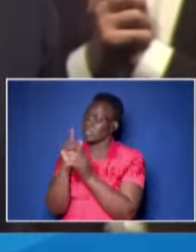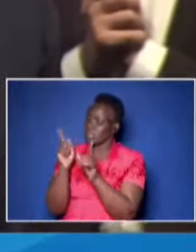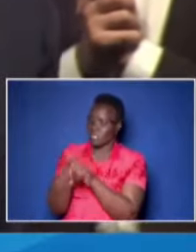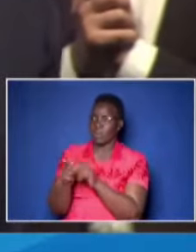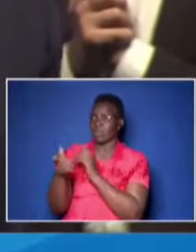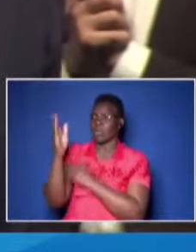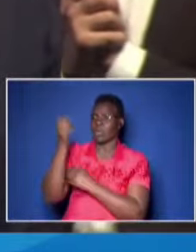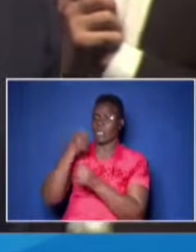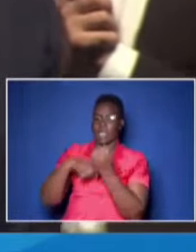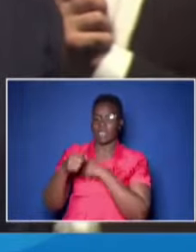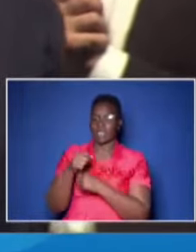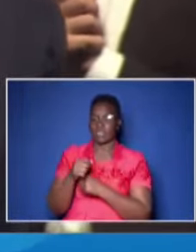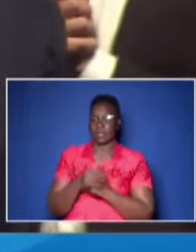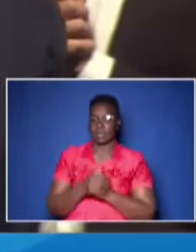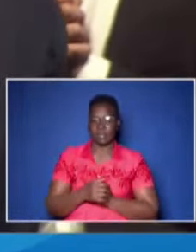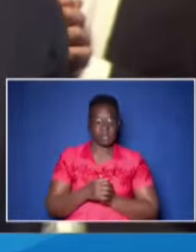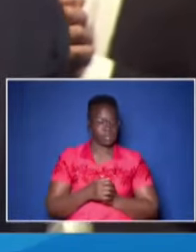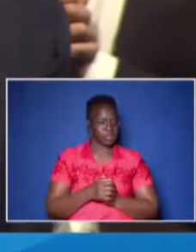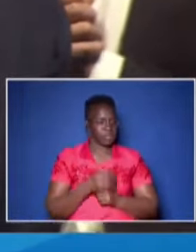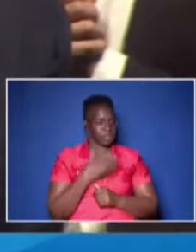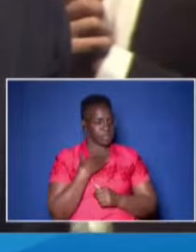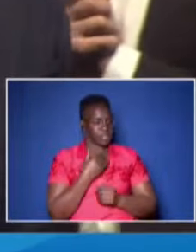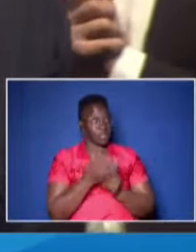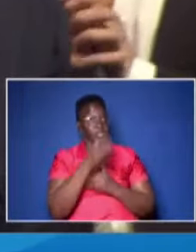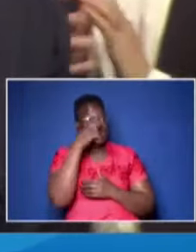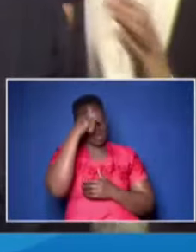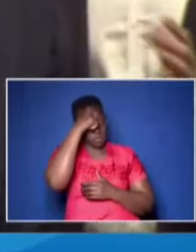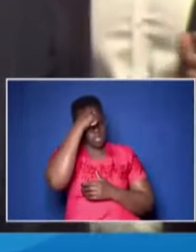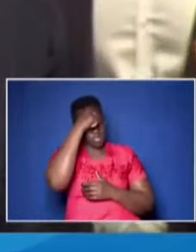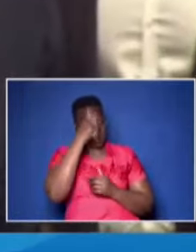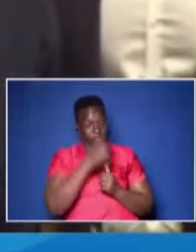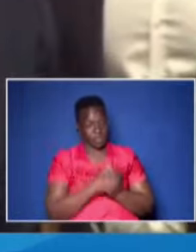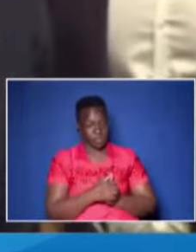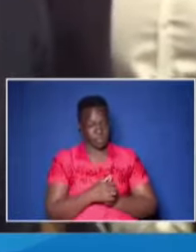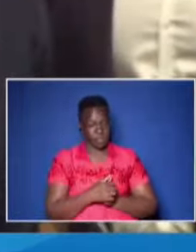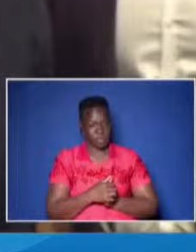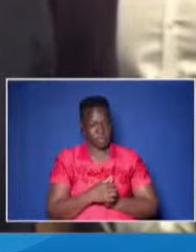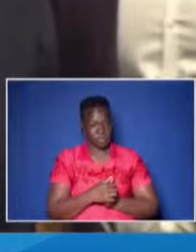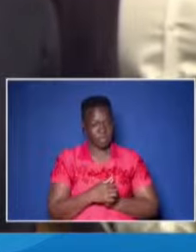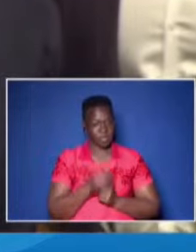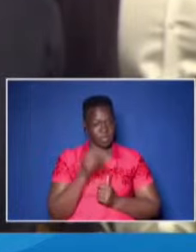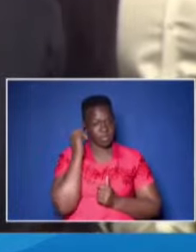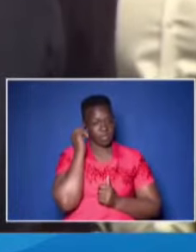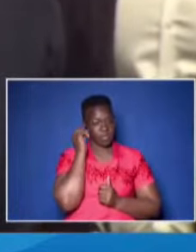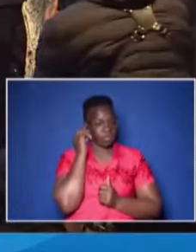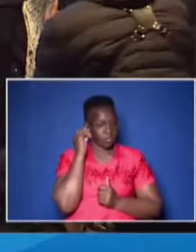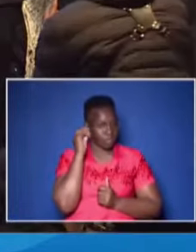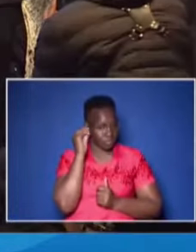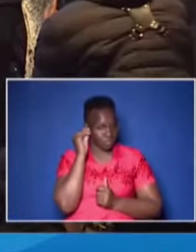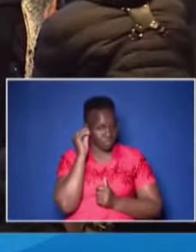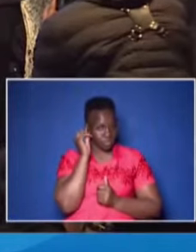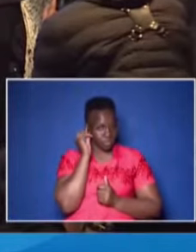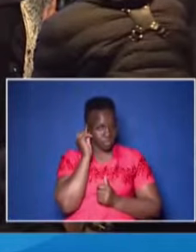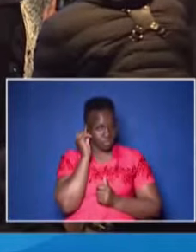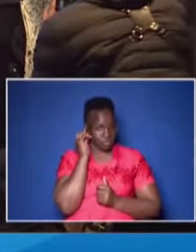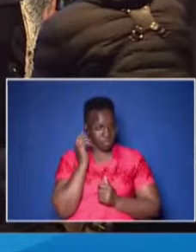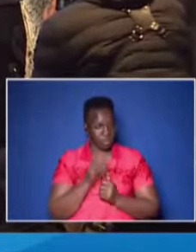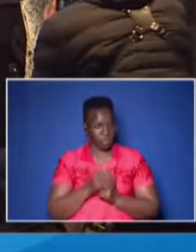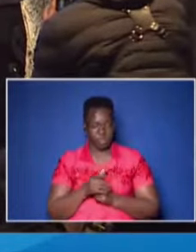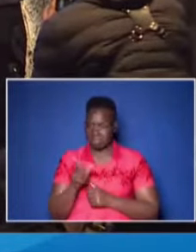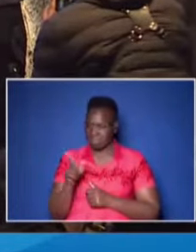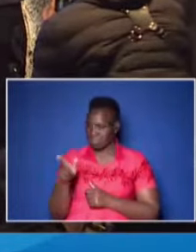say again for God's wisdom all right Lord that's the best prayer you can the best request you